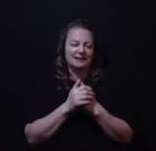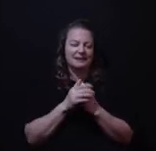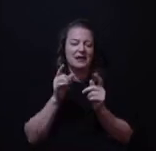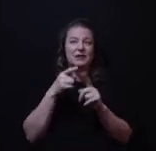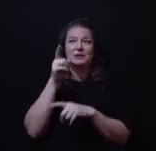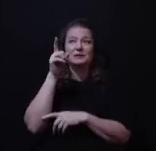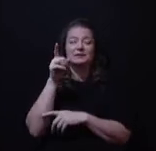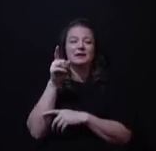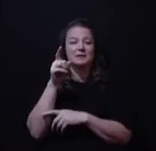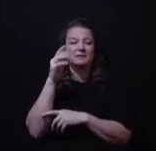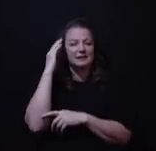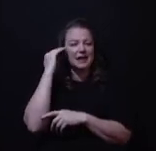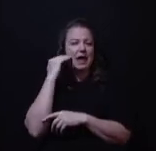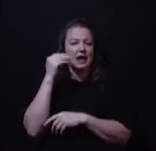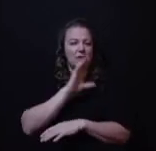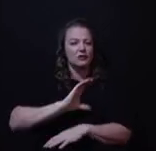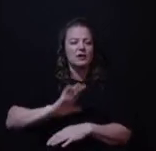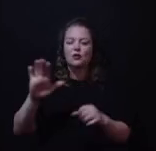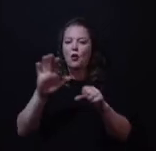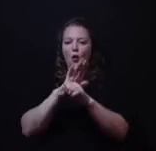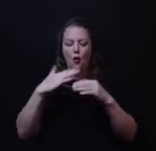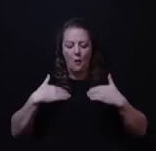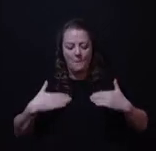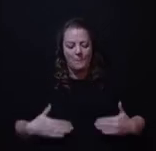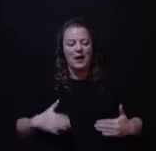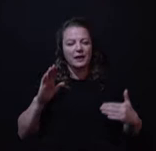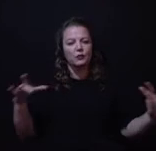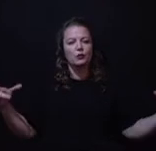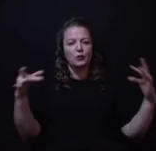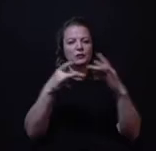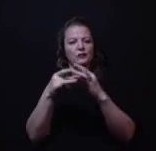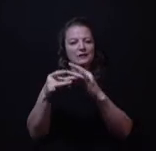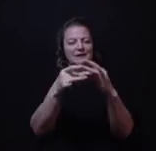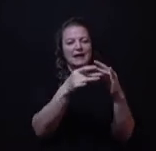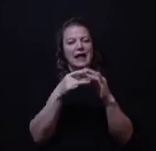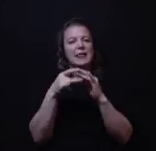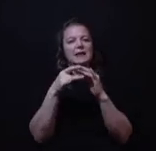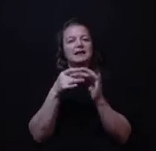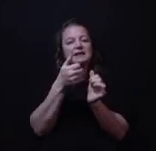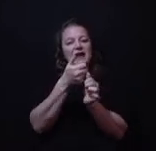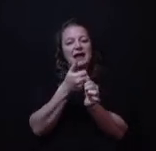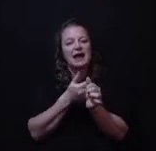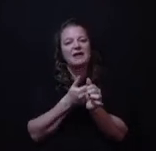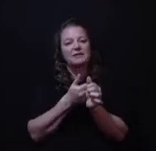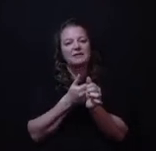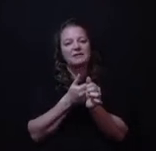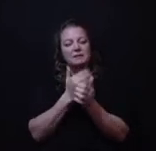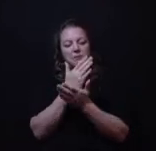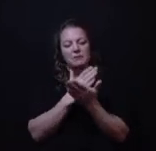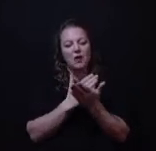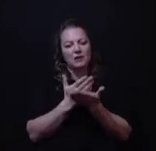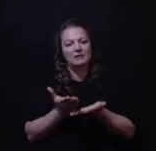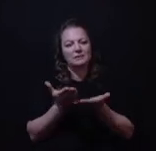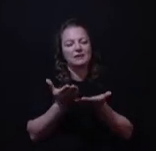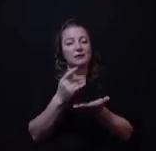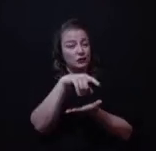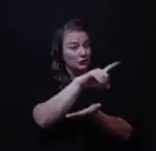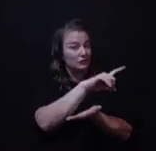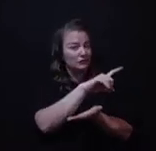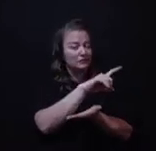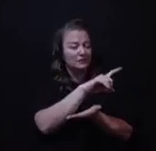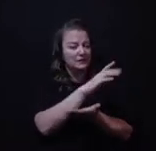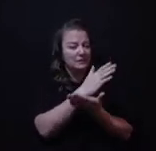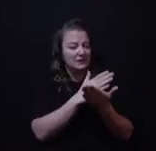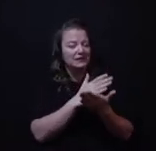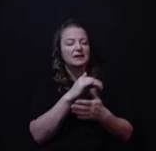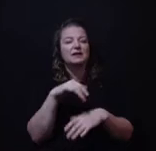head, Christ, from whom the whole body, joined and knit together by what every joint supplies, that's you, by the way,